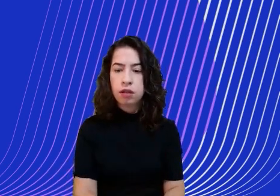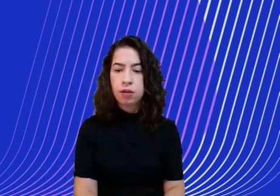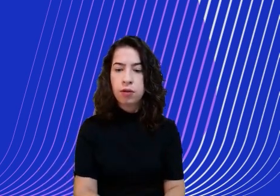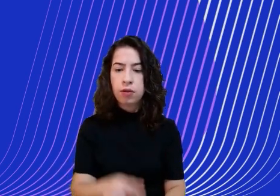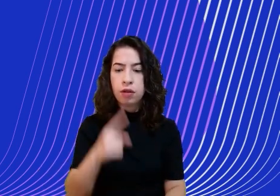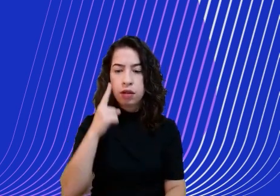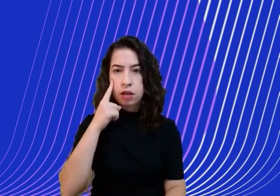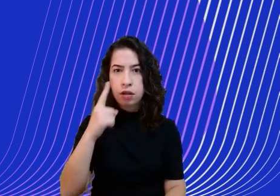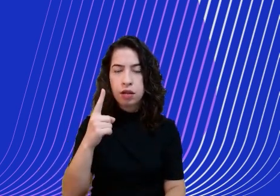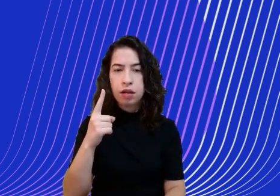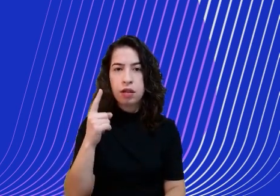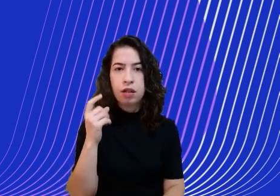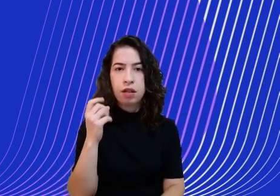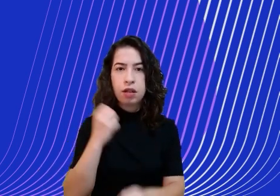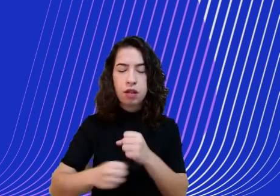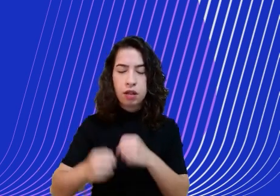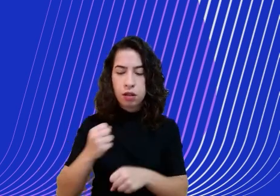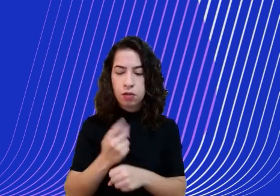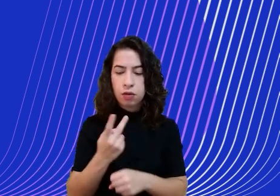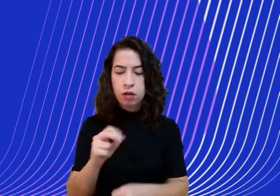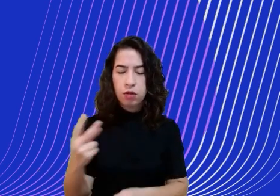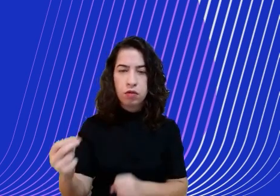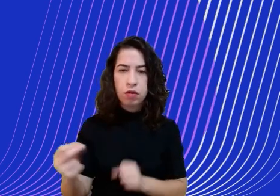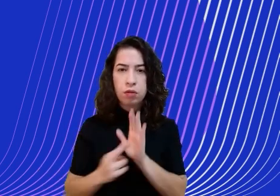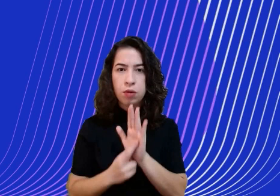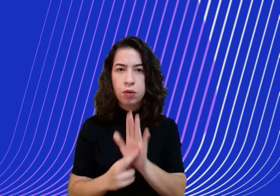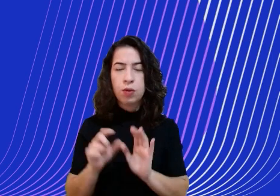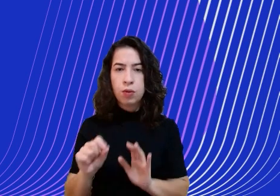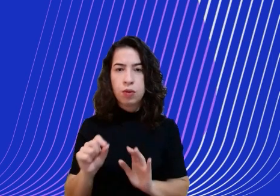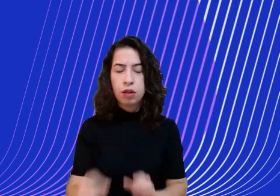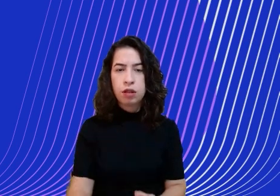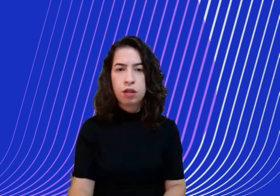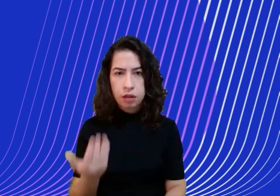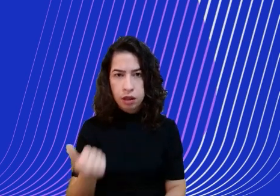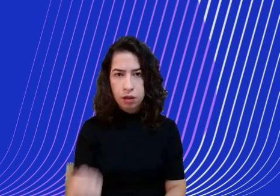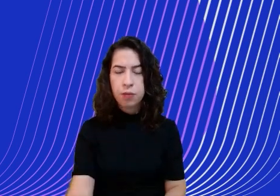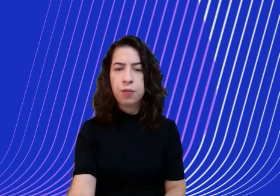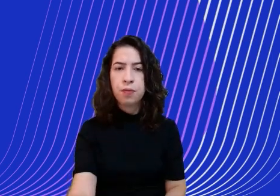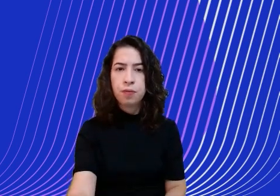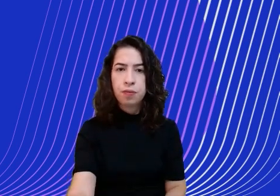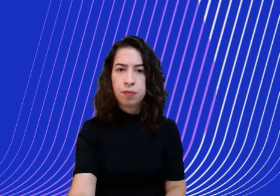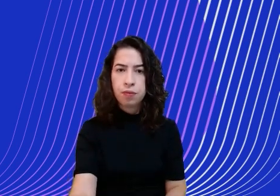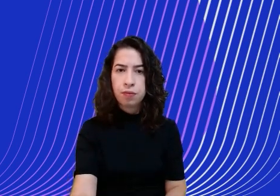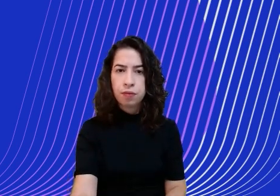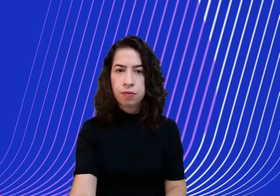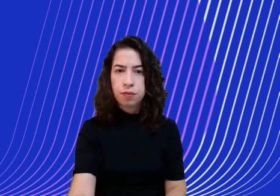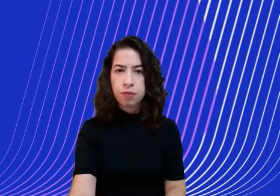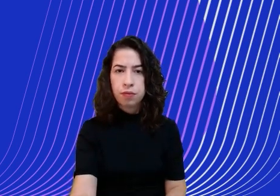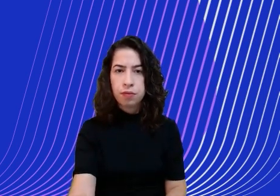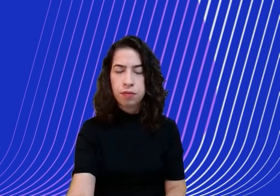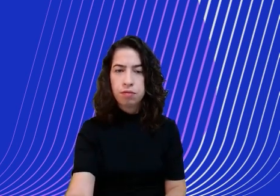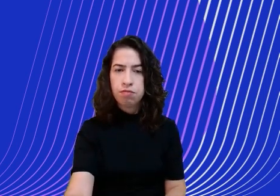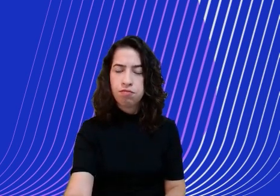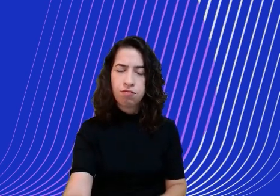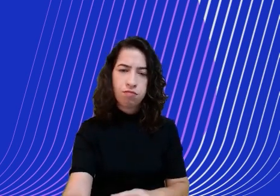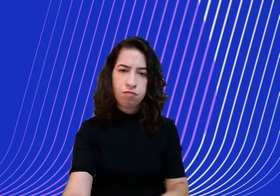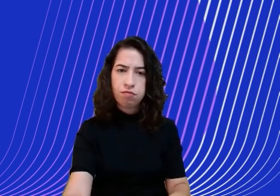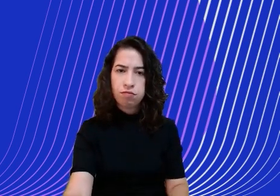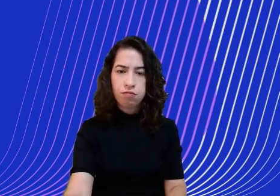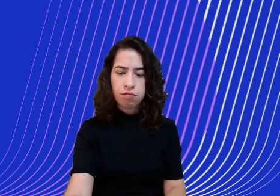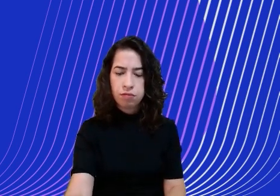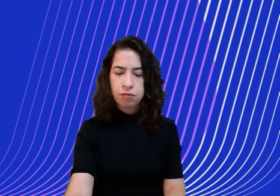was 2020? Do you know what it represented? You know, right? But that was not